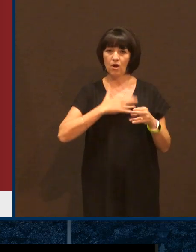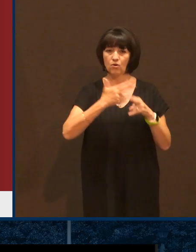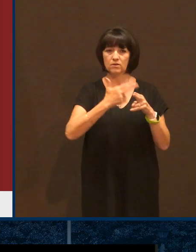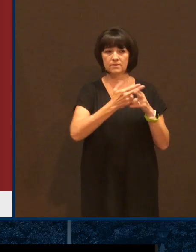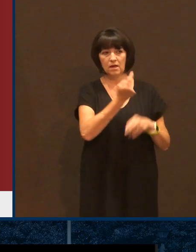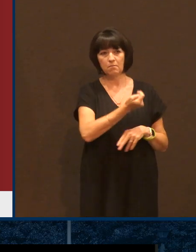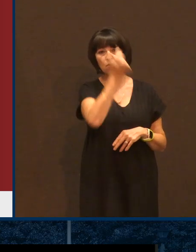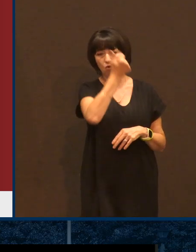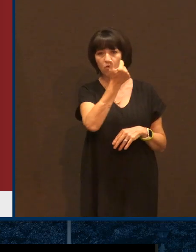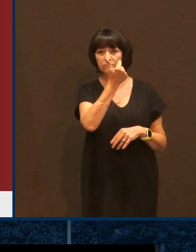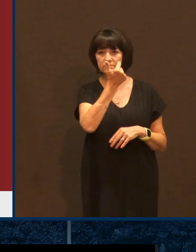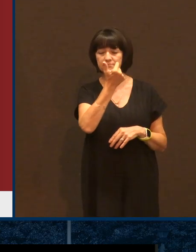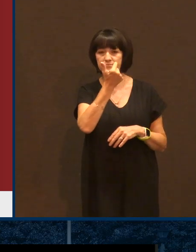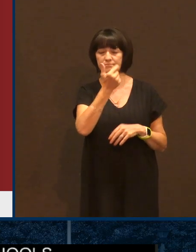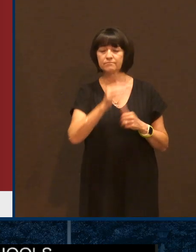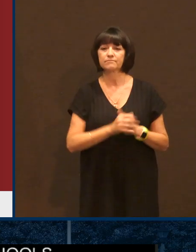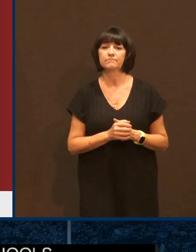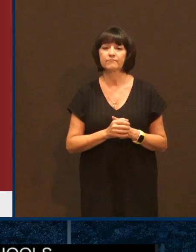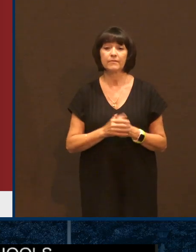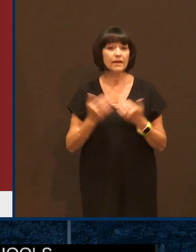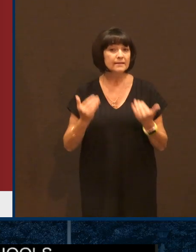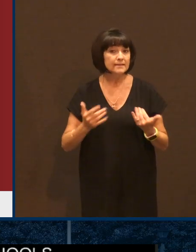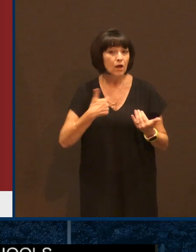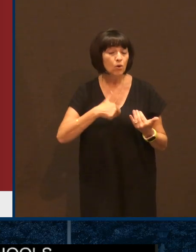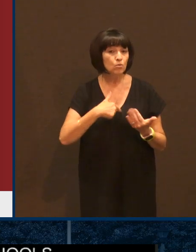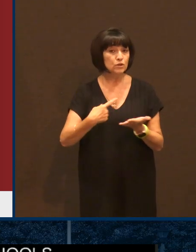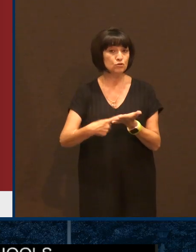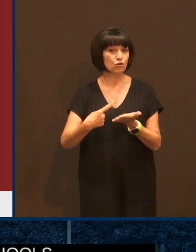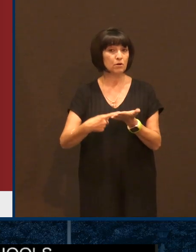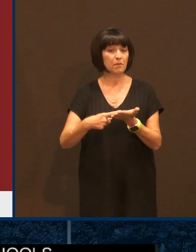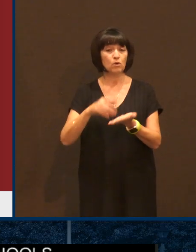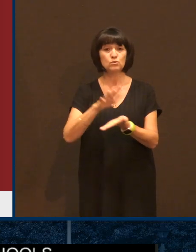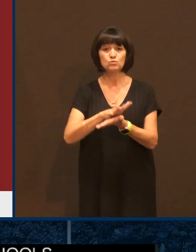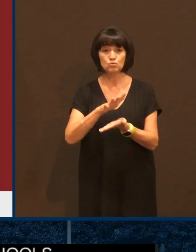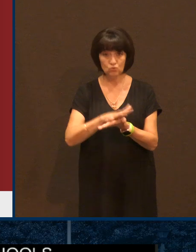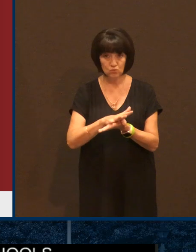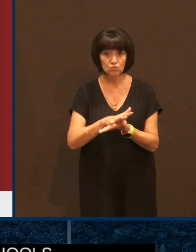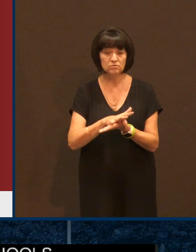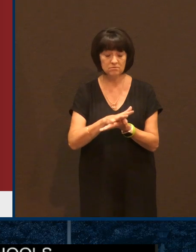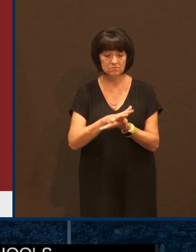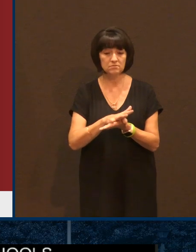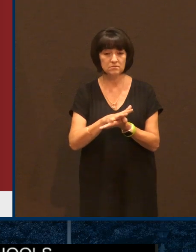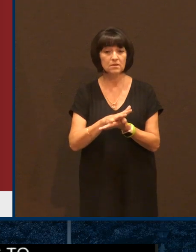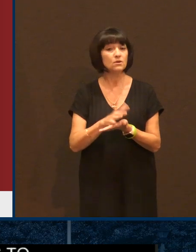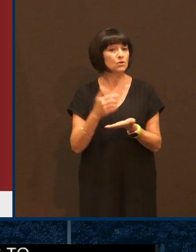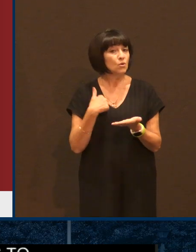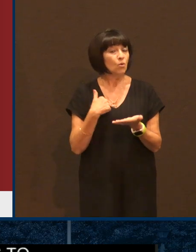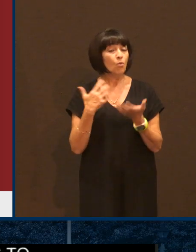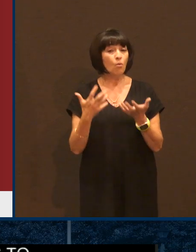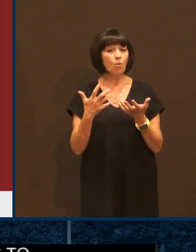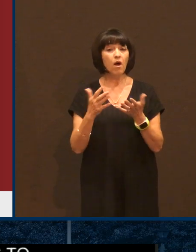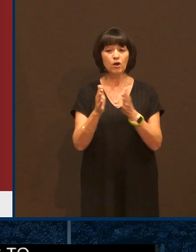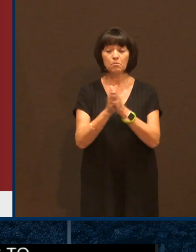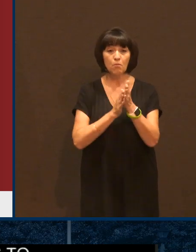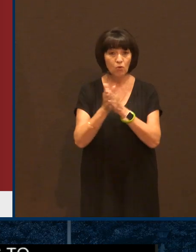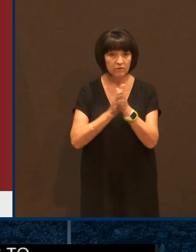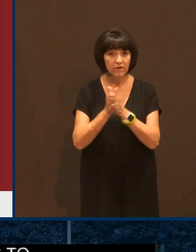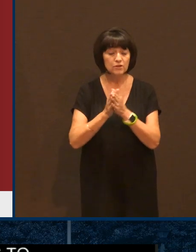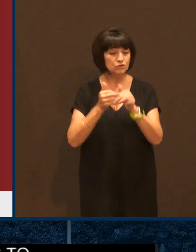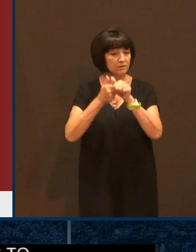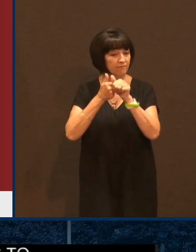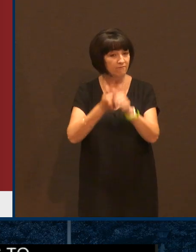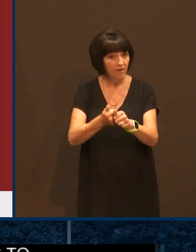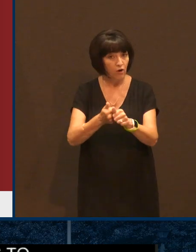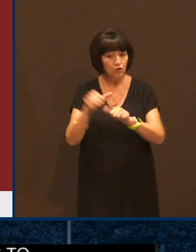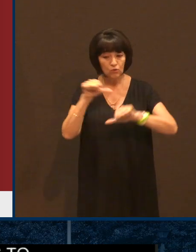be significant motivation for us to follow the guidelines, to follow the science, to take precautionary